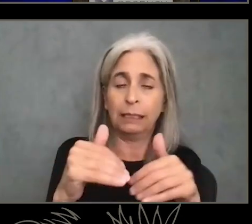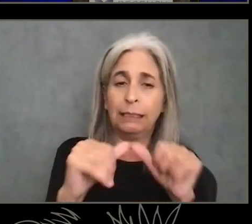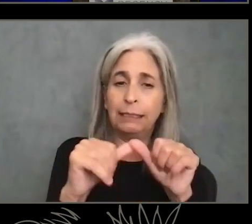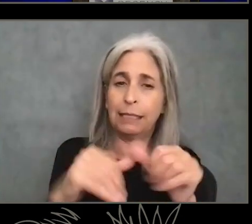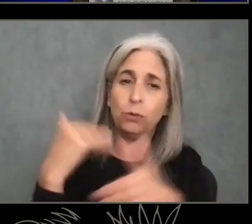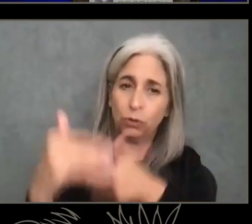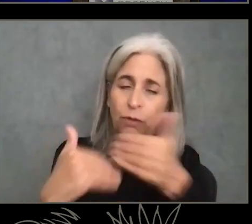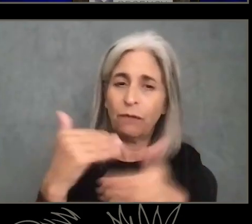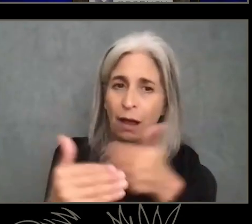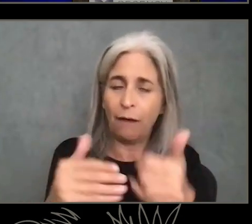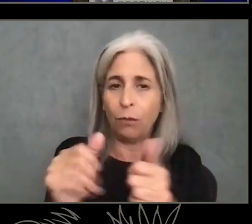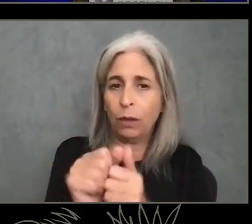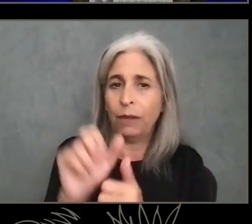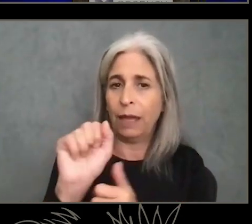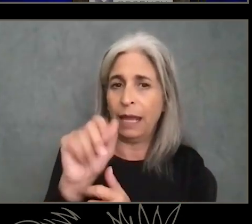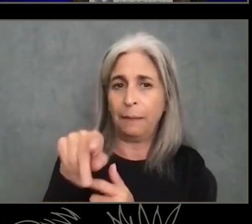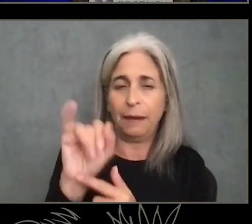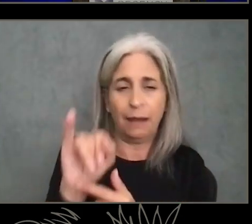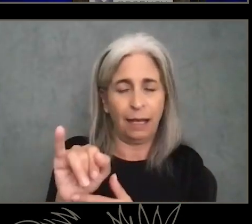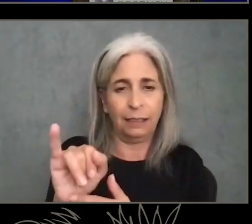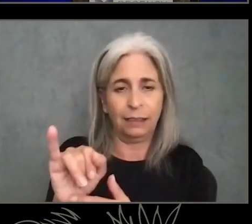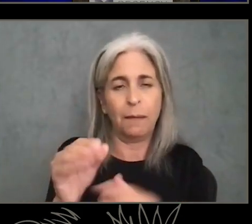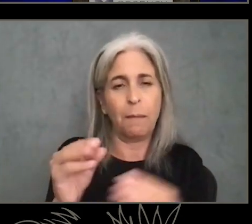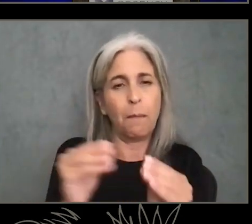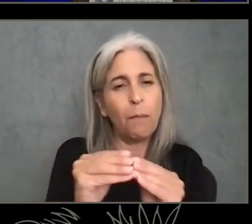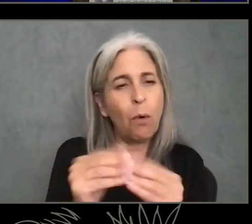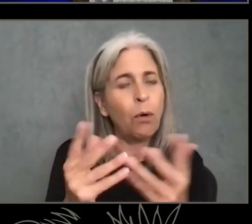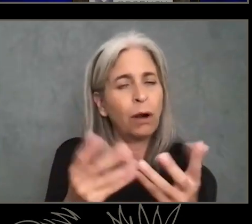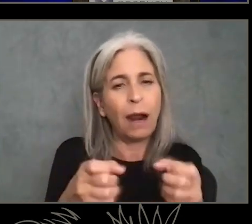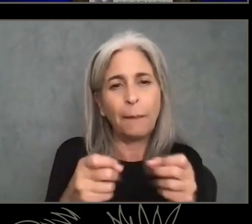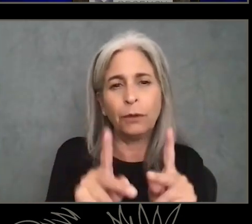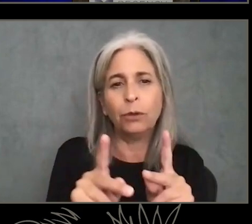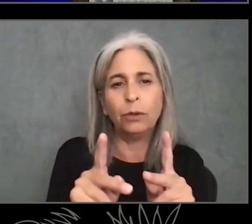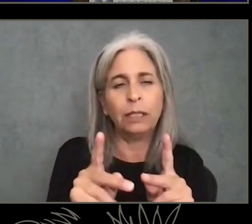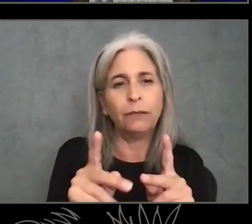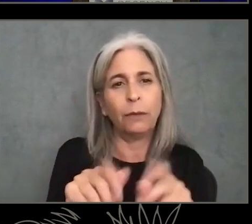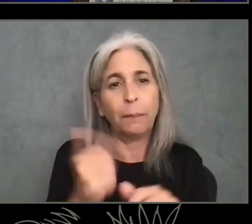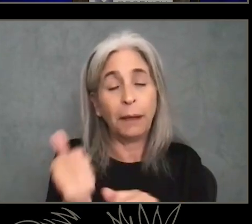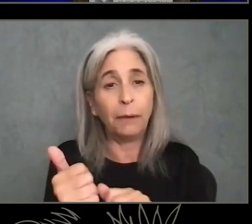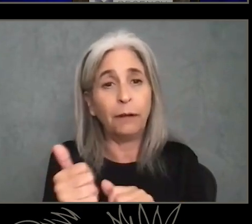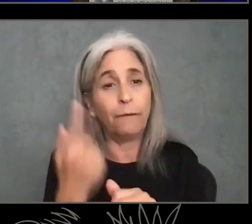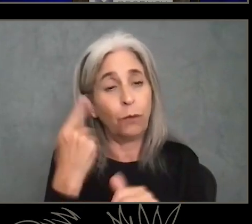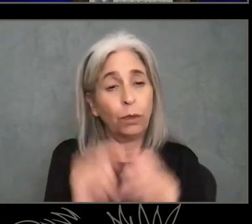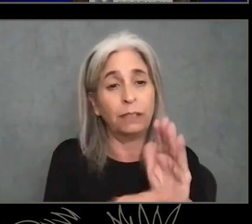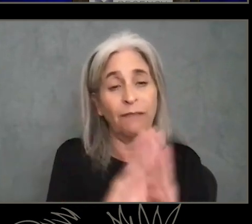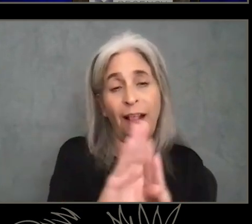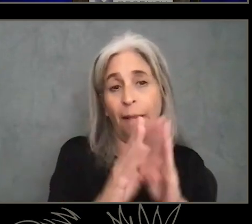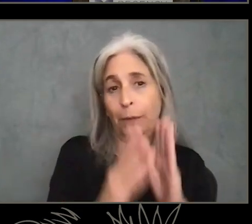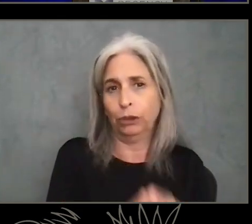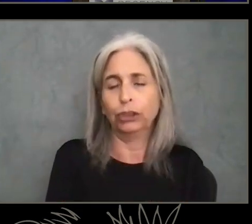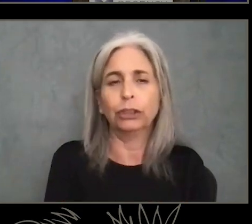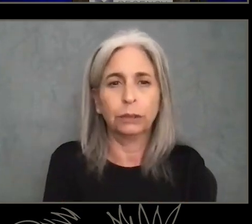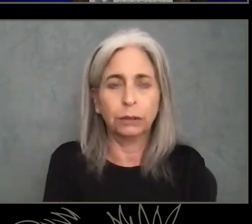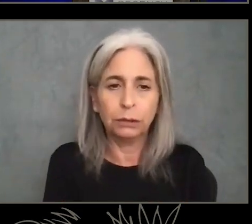new APIs, and unlocking more opportunities and things for developers.